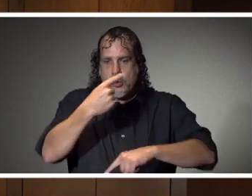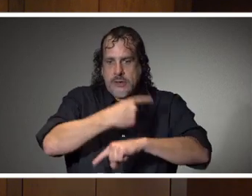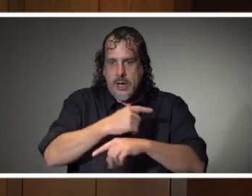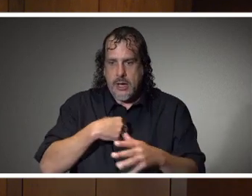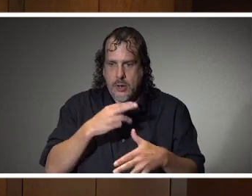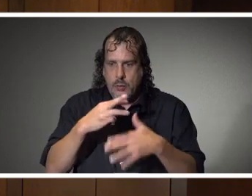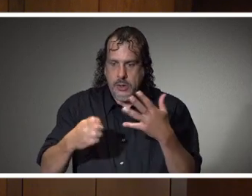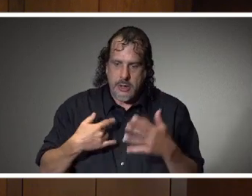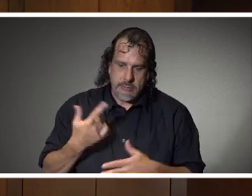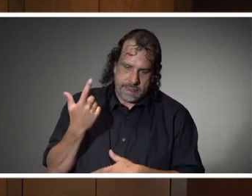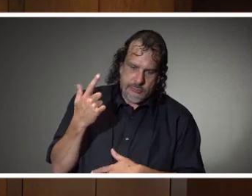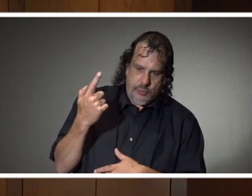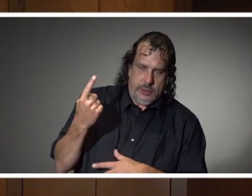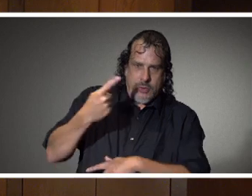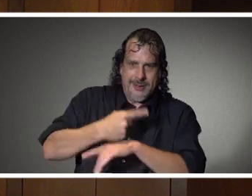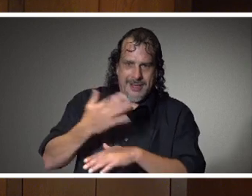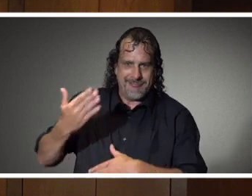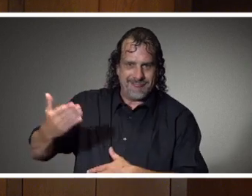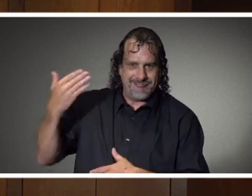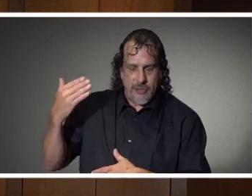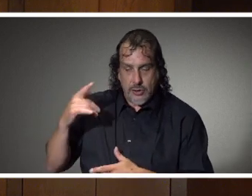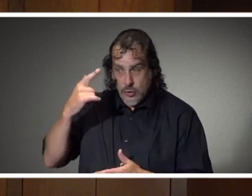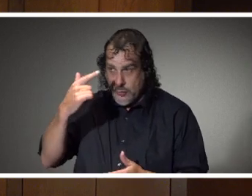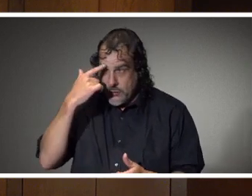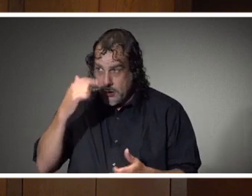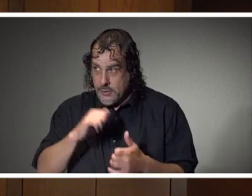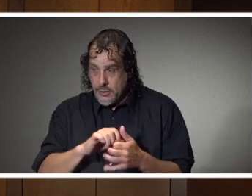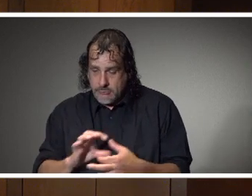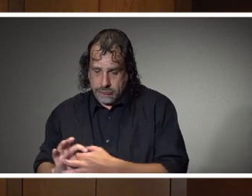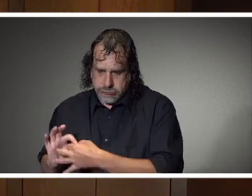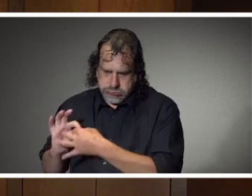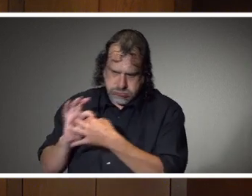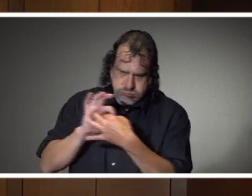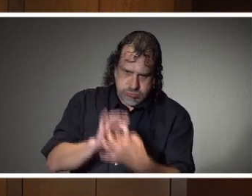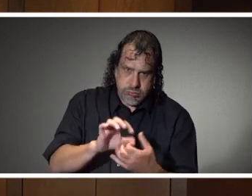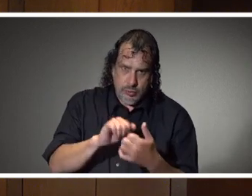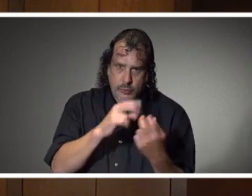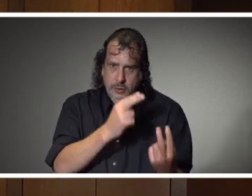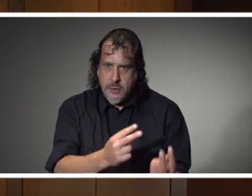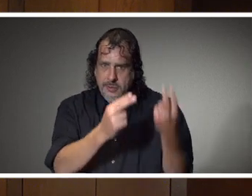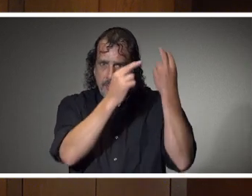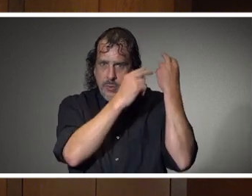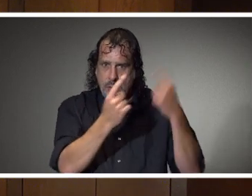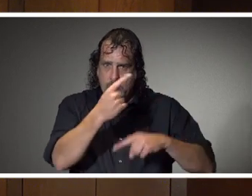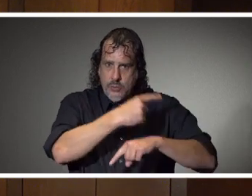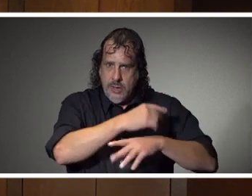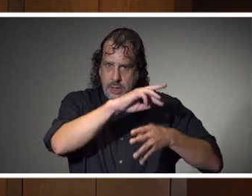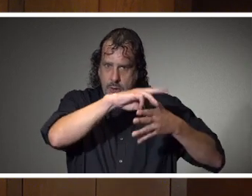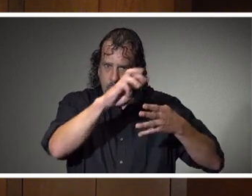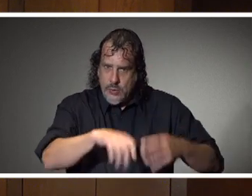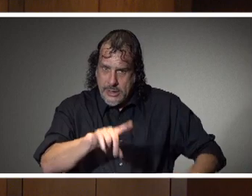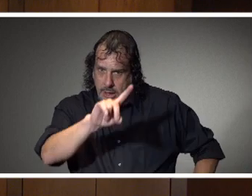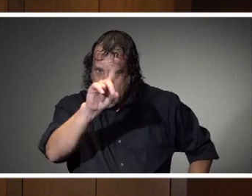days ago. Do you fear there's a direct correlation there?